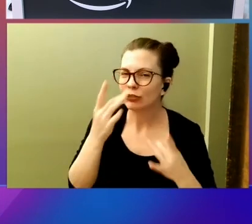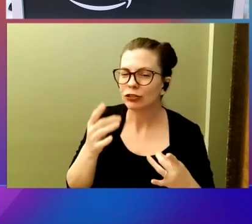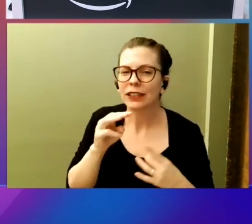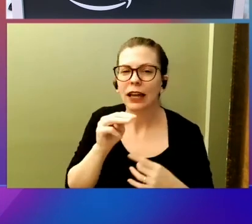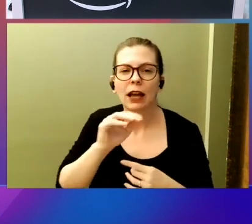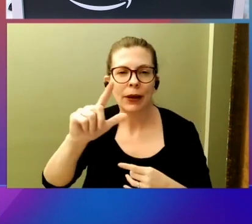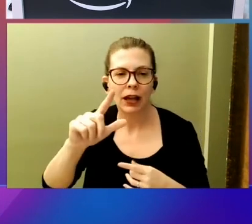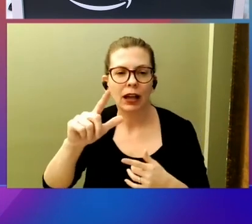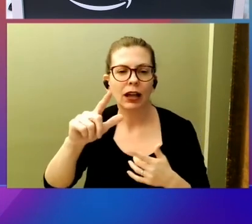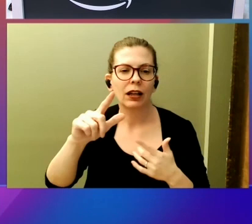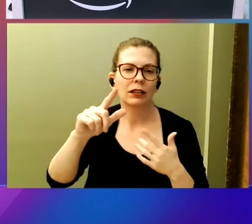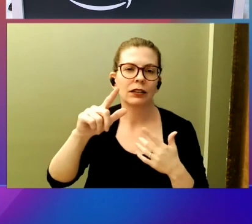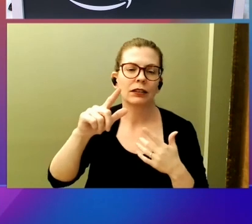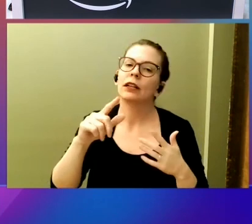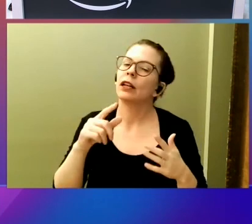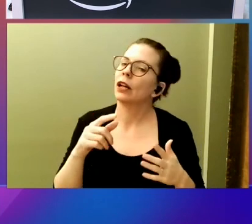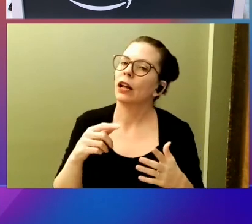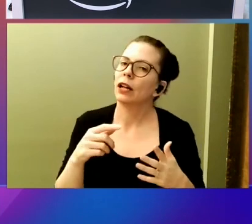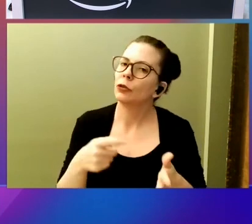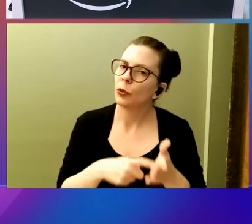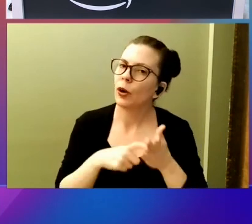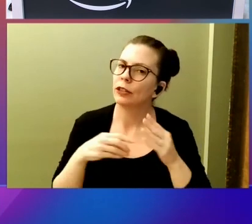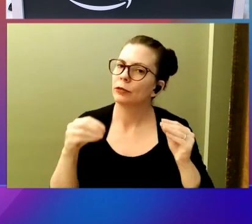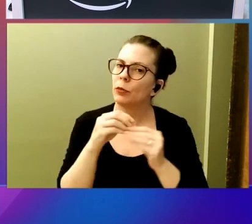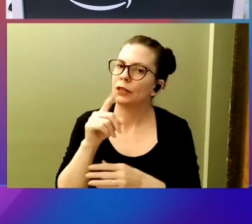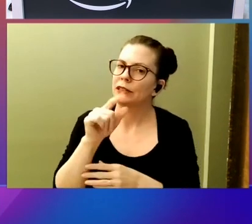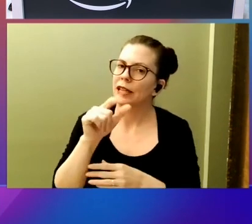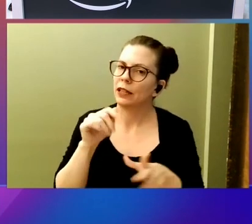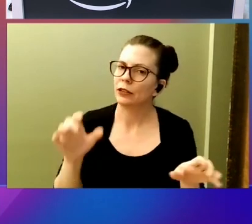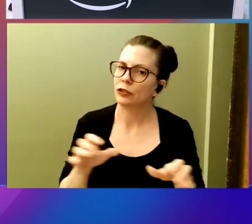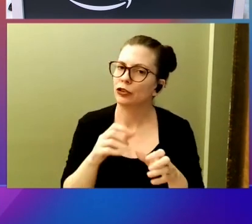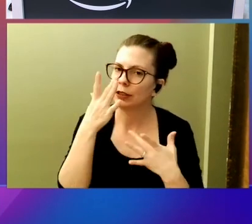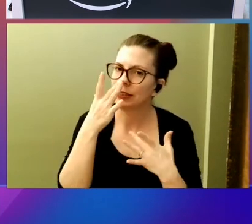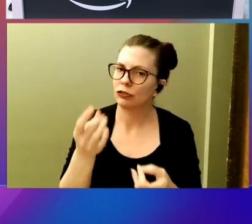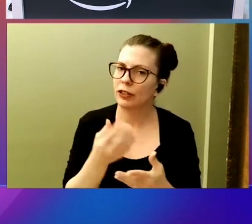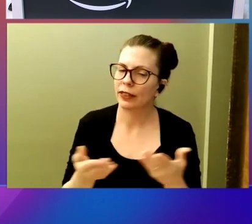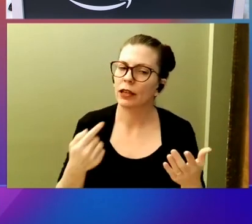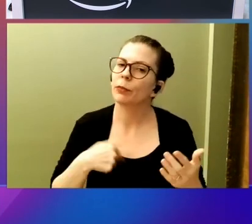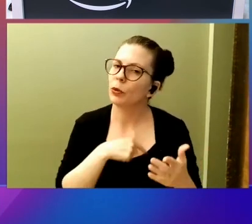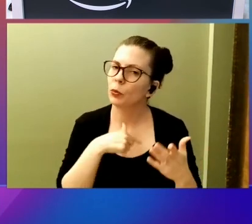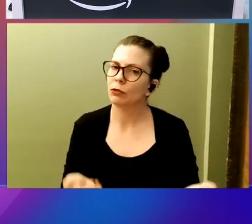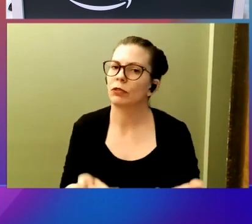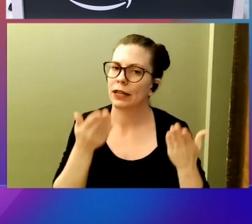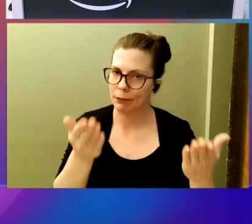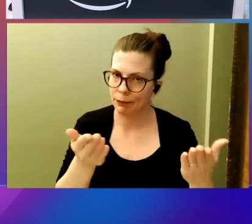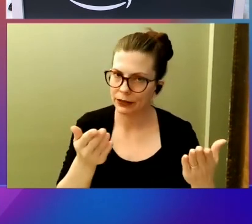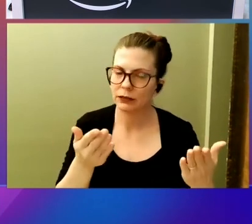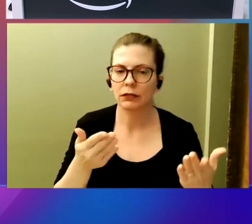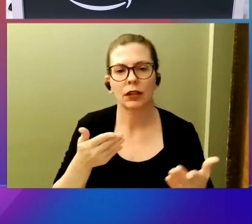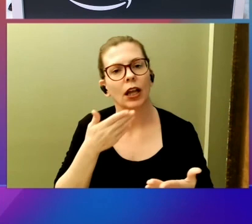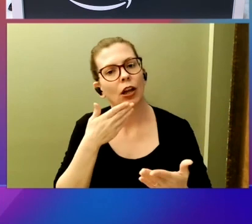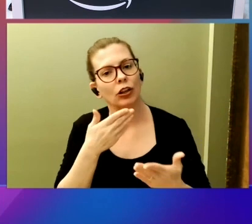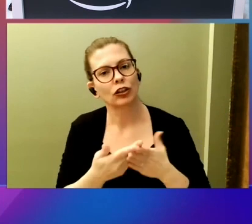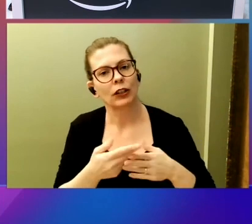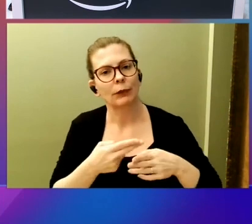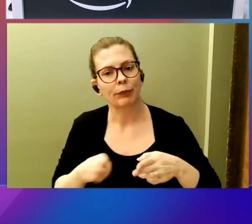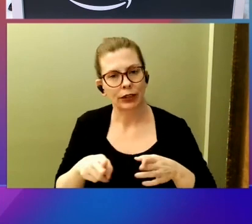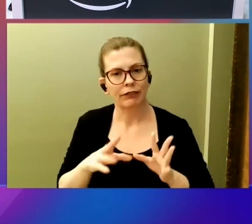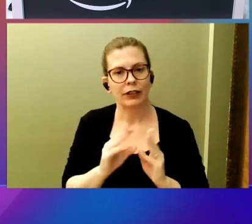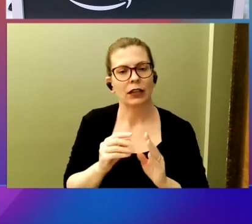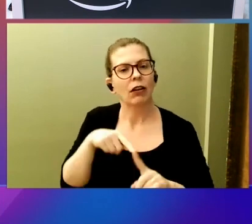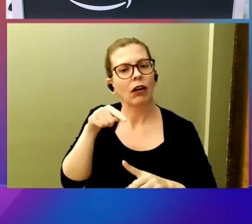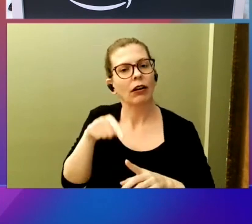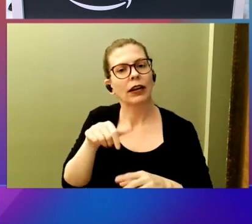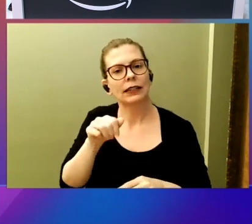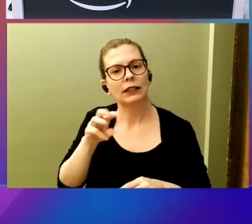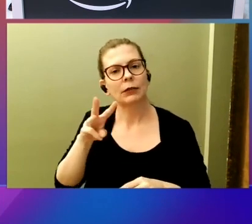does require more data to do Right. interesting things. But we definitely recommend getting a good briefing on with the AWS MLU first. Yeah. Do